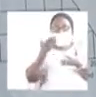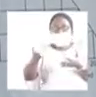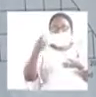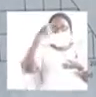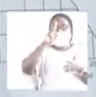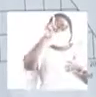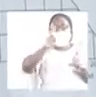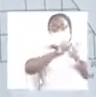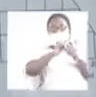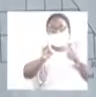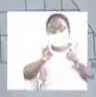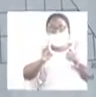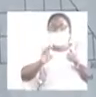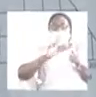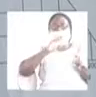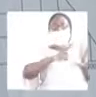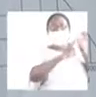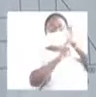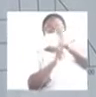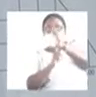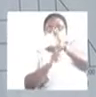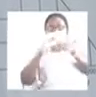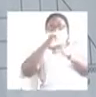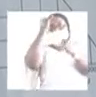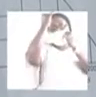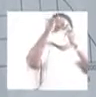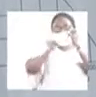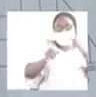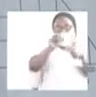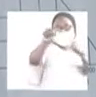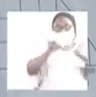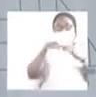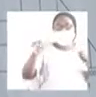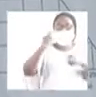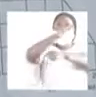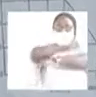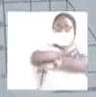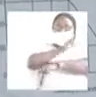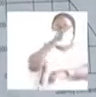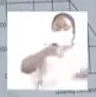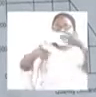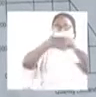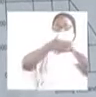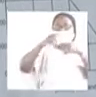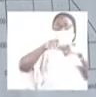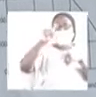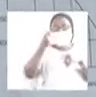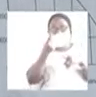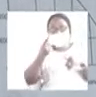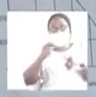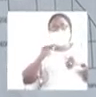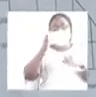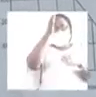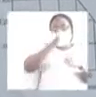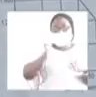are happening because of the law of demand, which says that the lower the price,